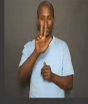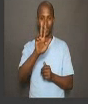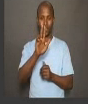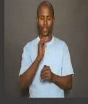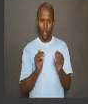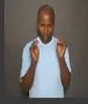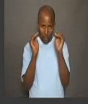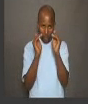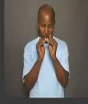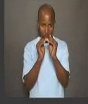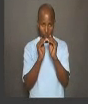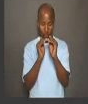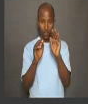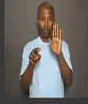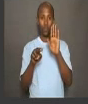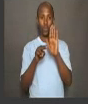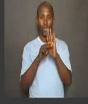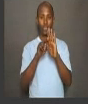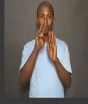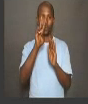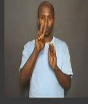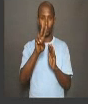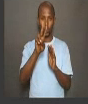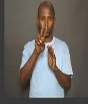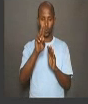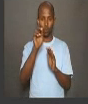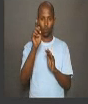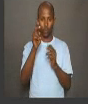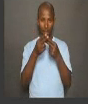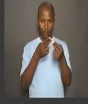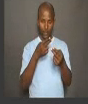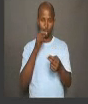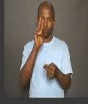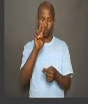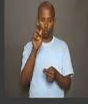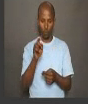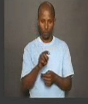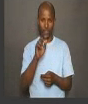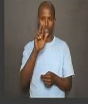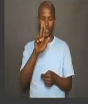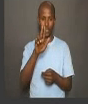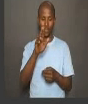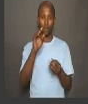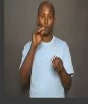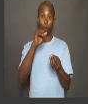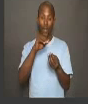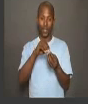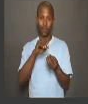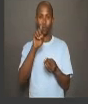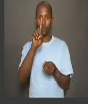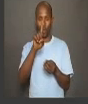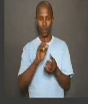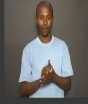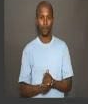is equal to negative 2 times 2 over 3